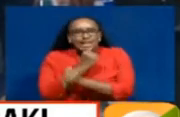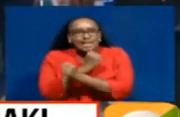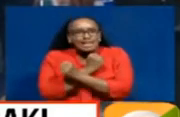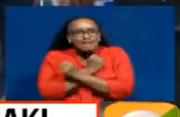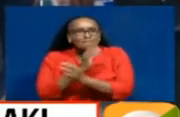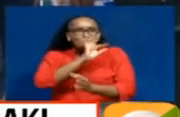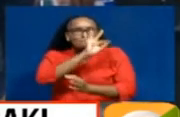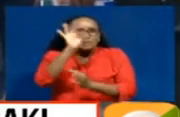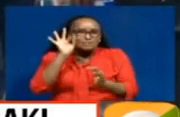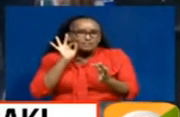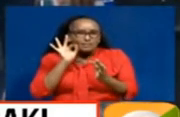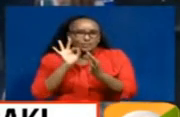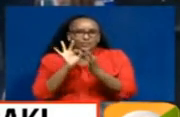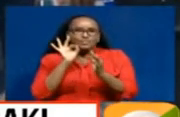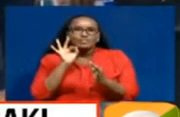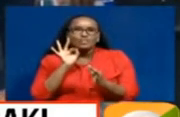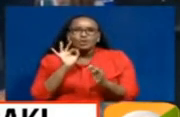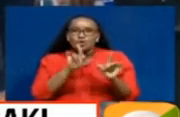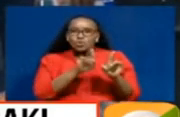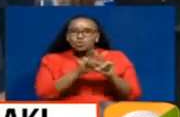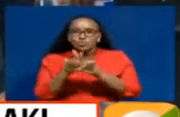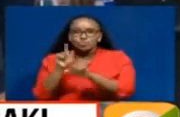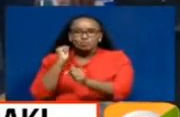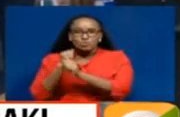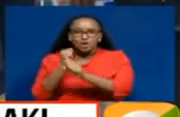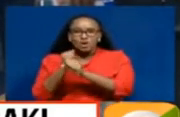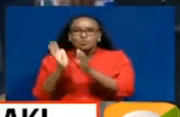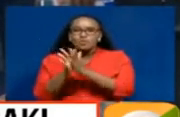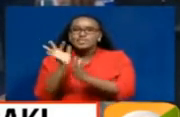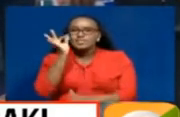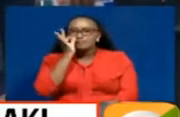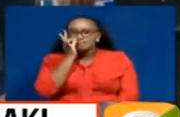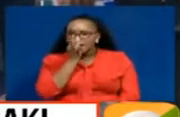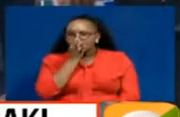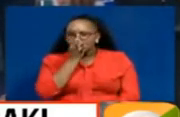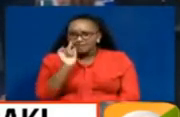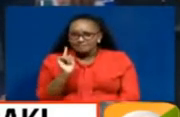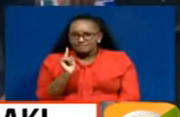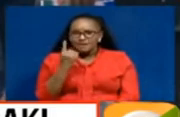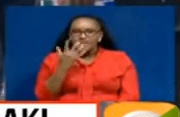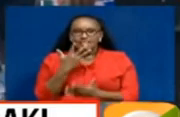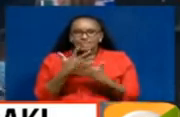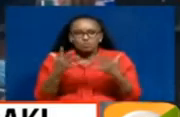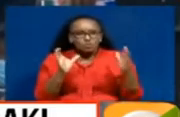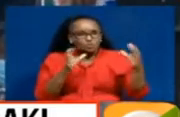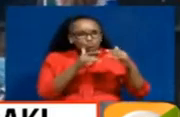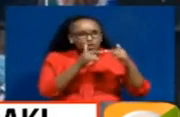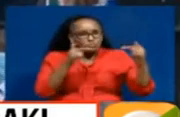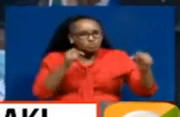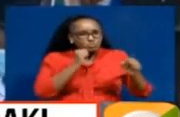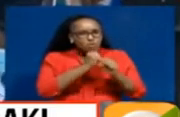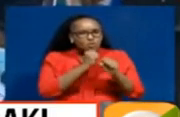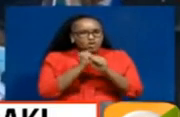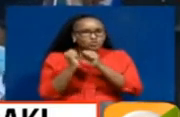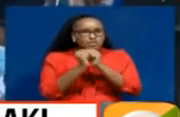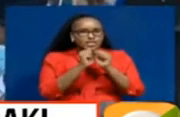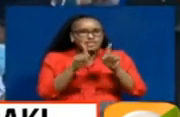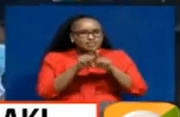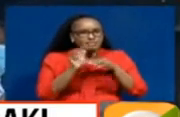perfection. You've worked with Kibaki first in the opposition together as our